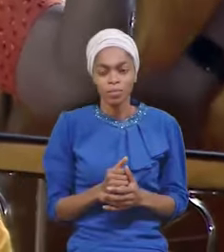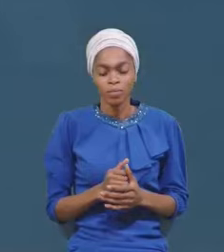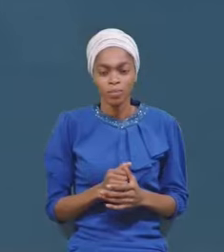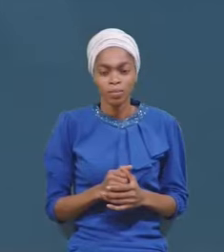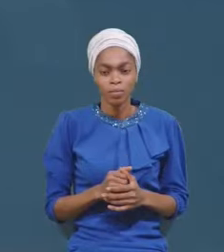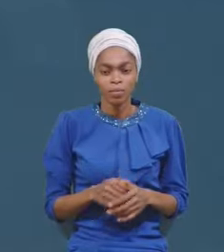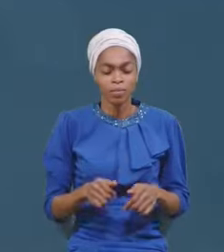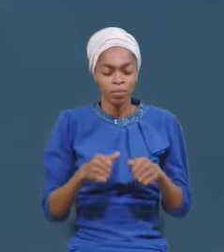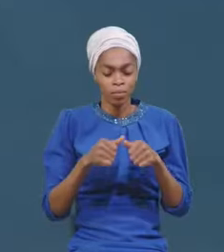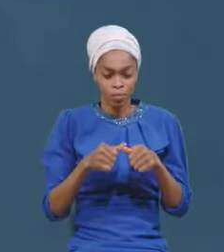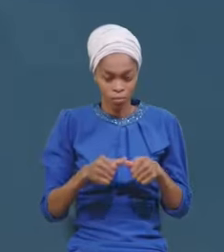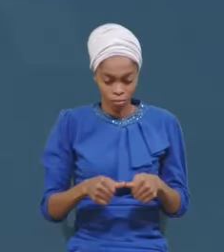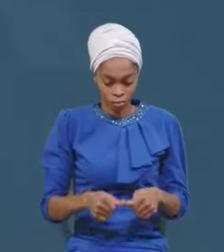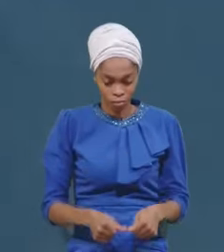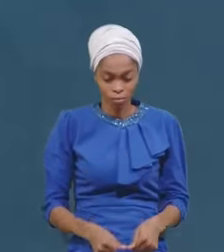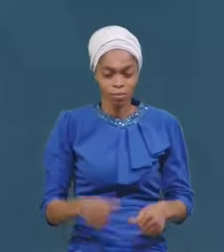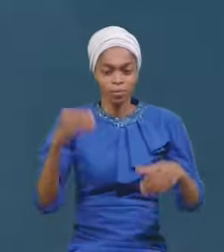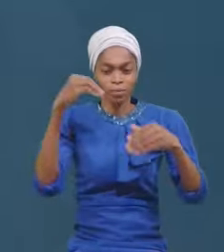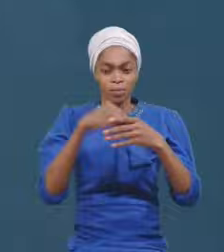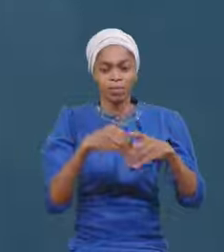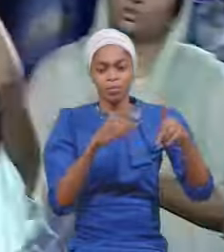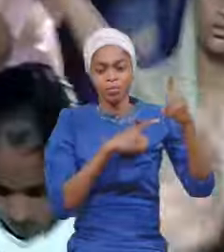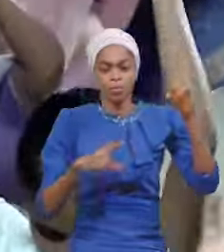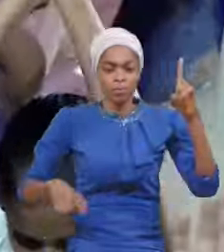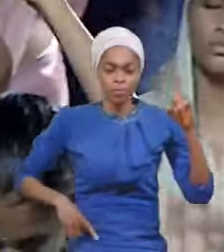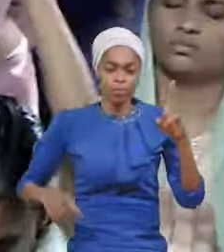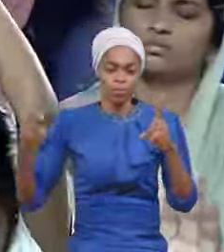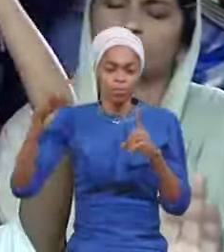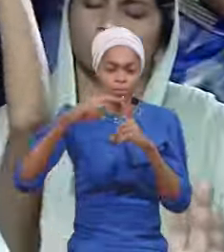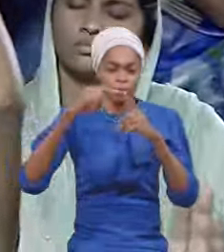to remain in the Lord till the end.